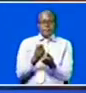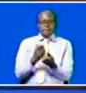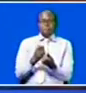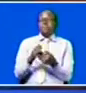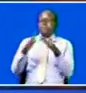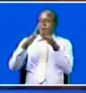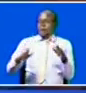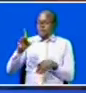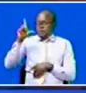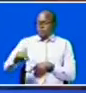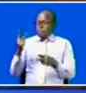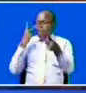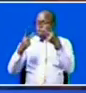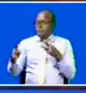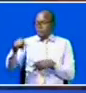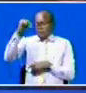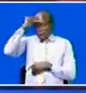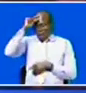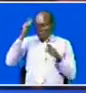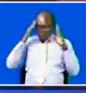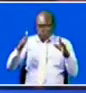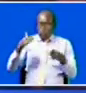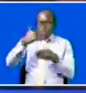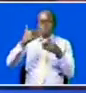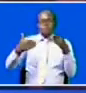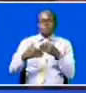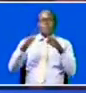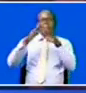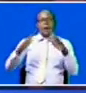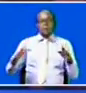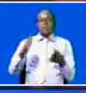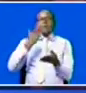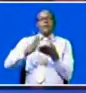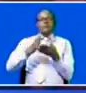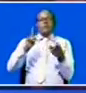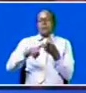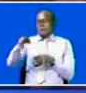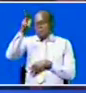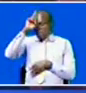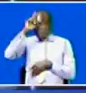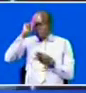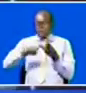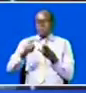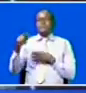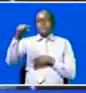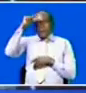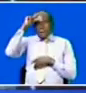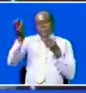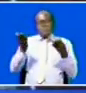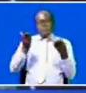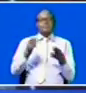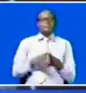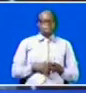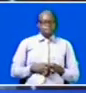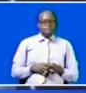affordable housing vision, the government is looking at construction of residential, police and civil servants' houses. Throughout the housing program,